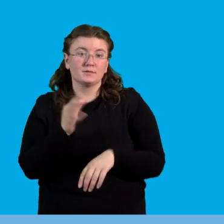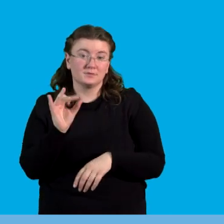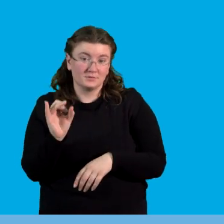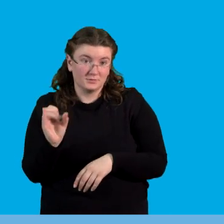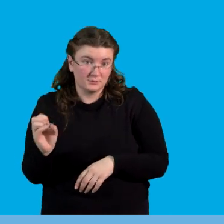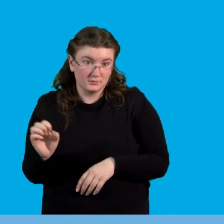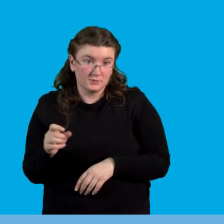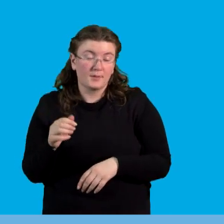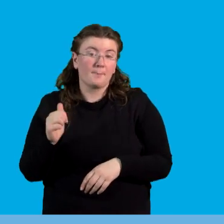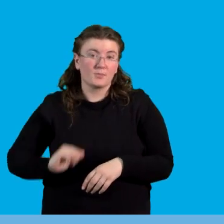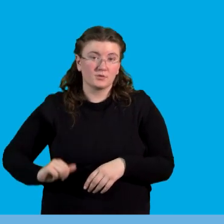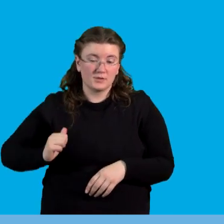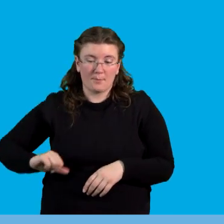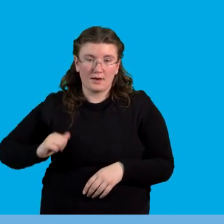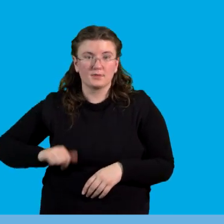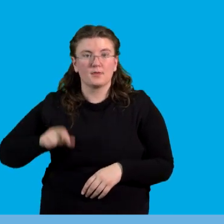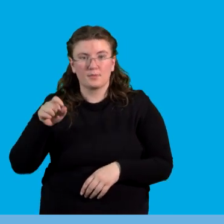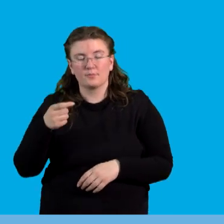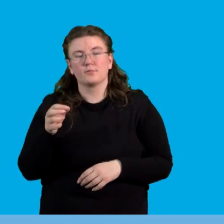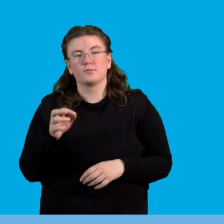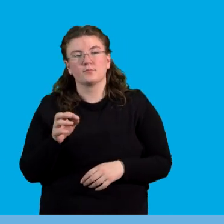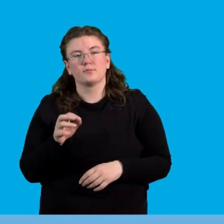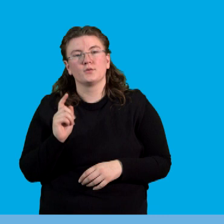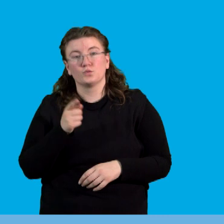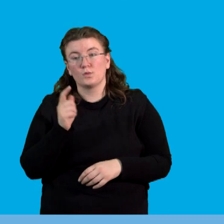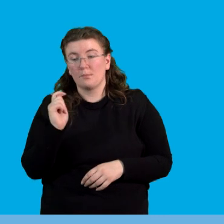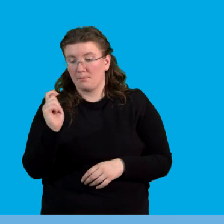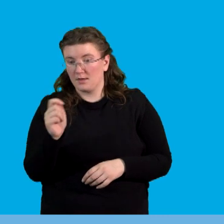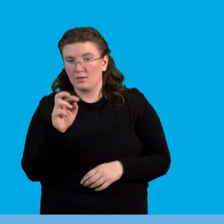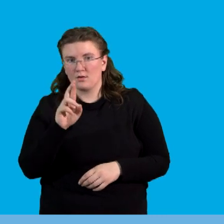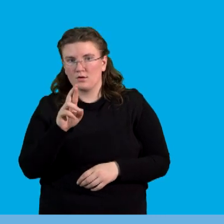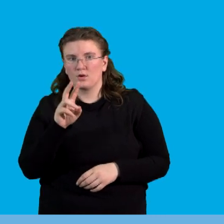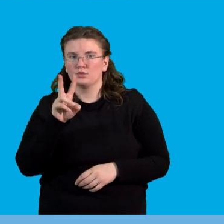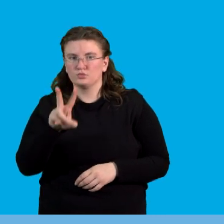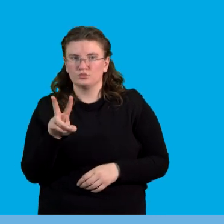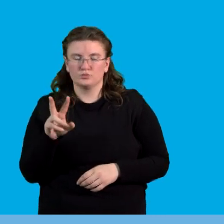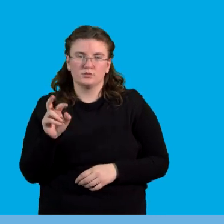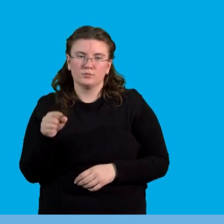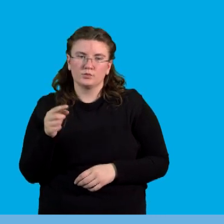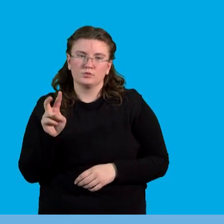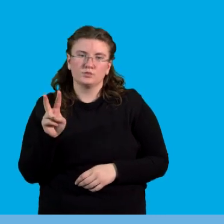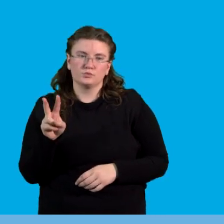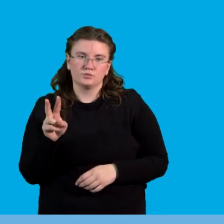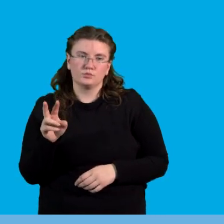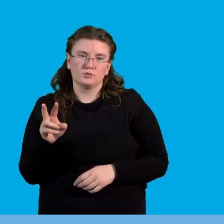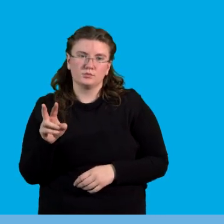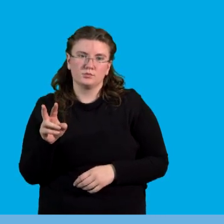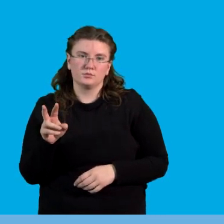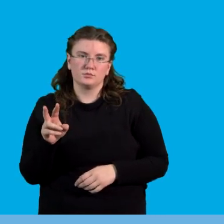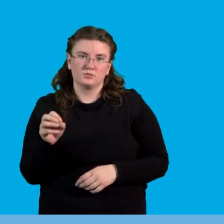assumption is the municipality was charging you 2 rands and 20 cents per kilowatt an hour